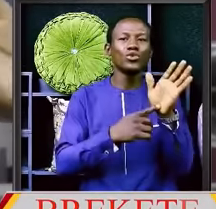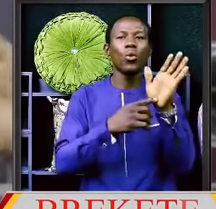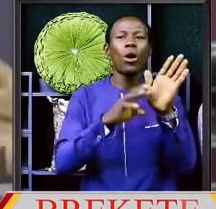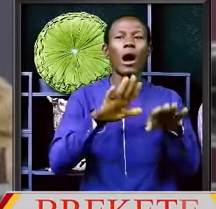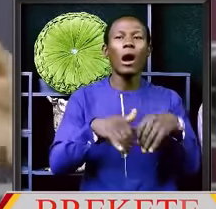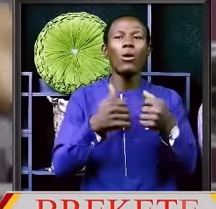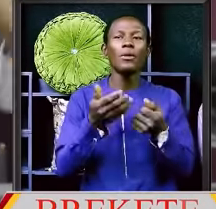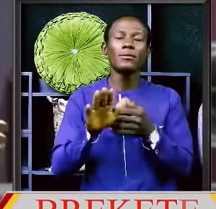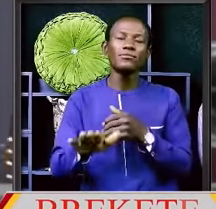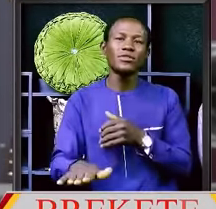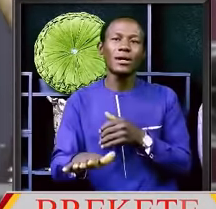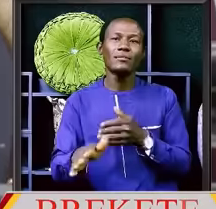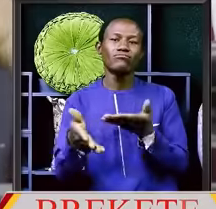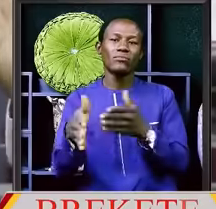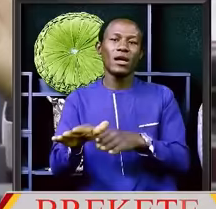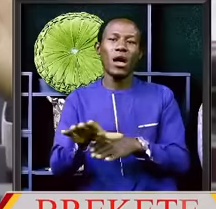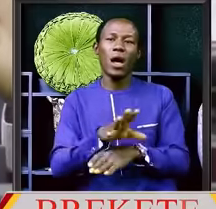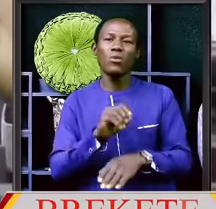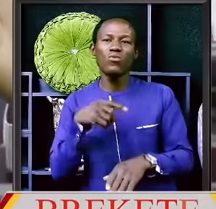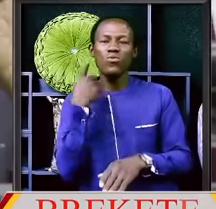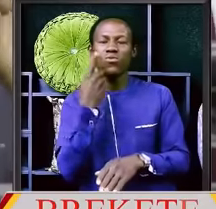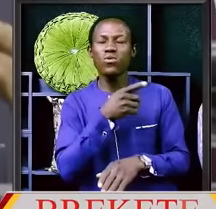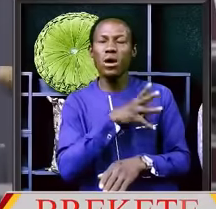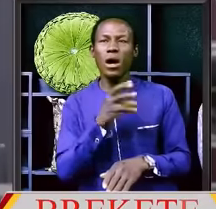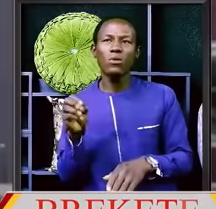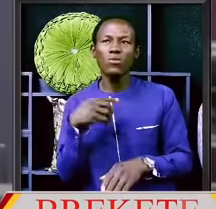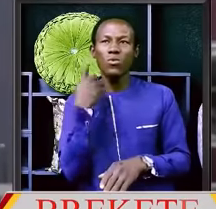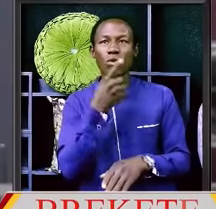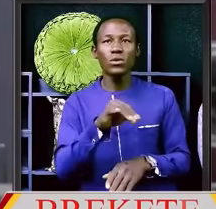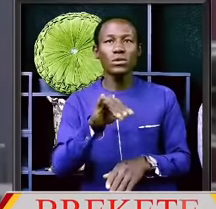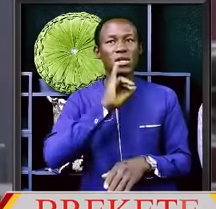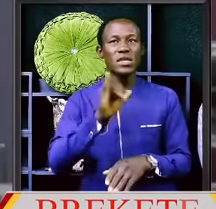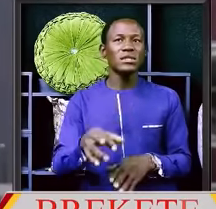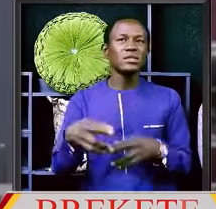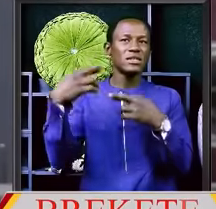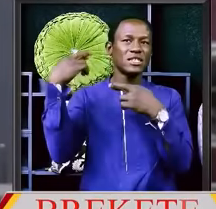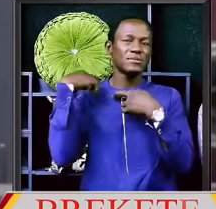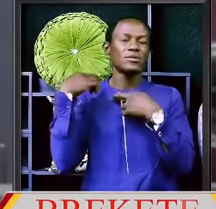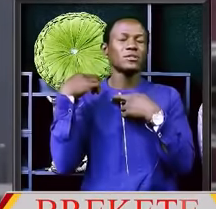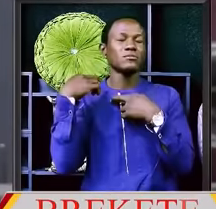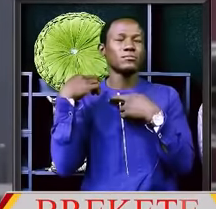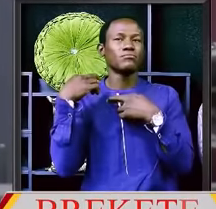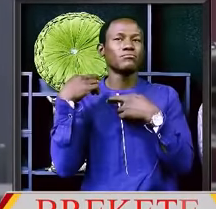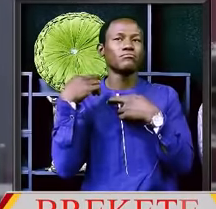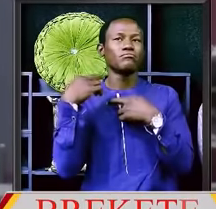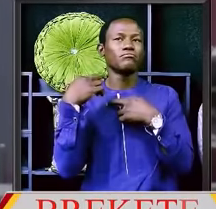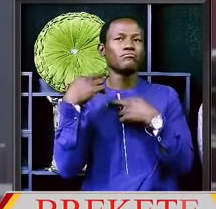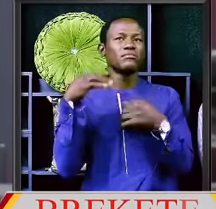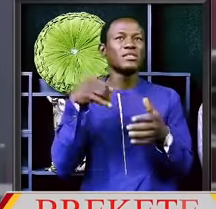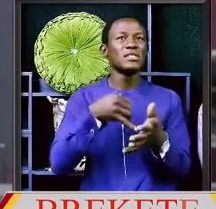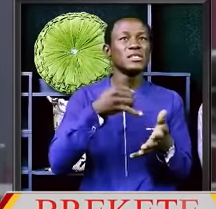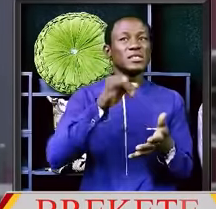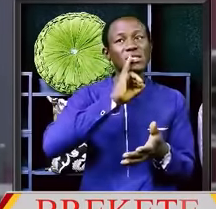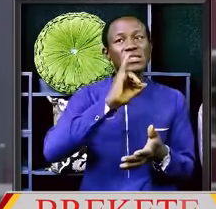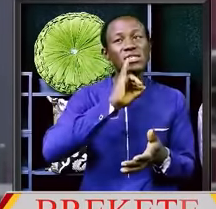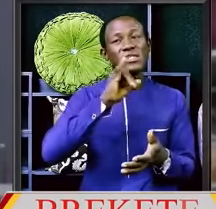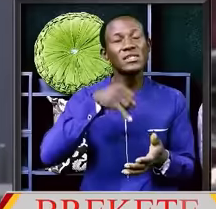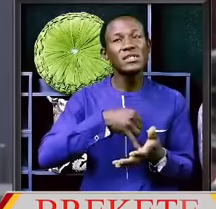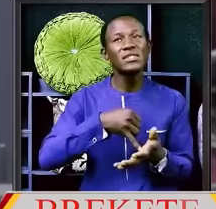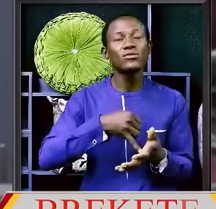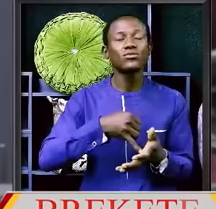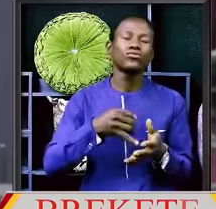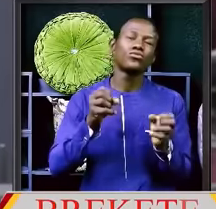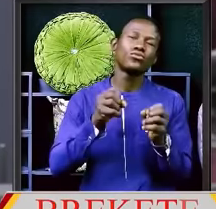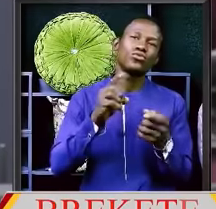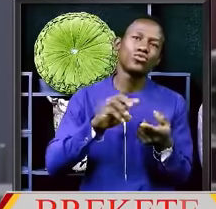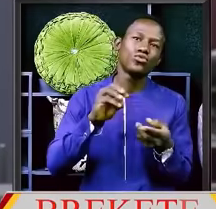And who they responsible for impeaking death? Yes, sir. Is it too much to ask? No. No, is it? No, make one help